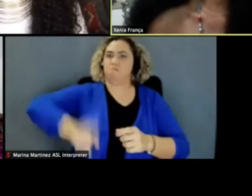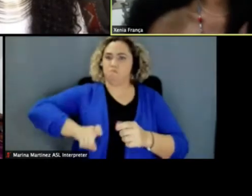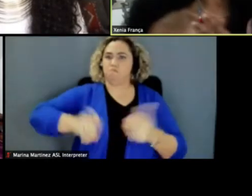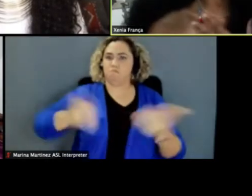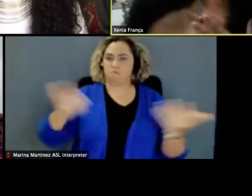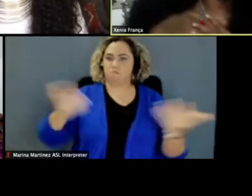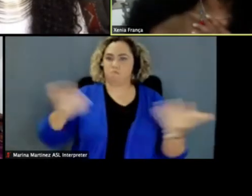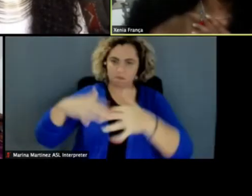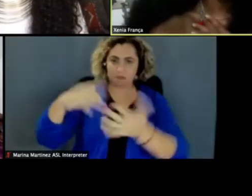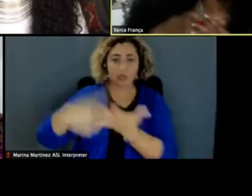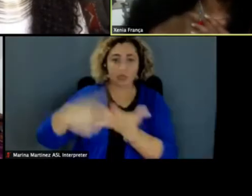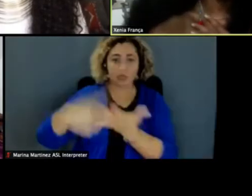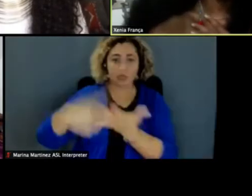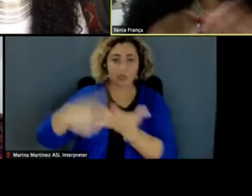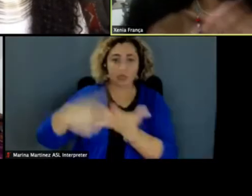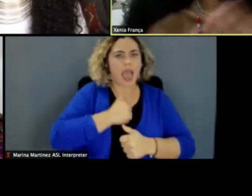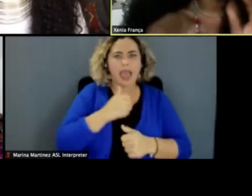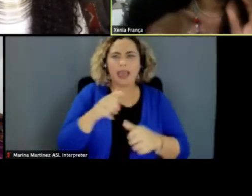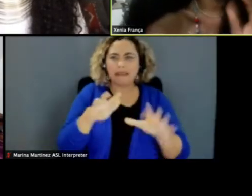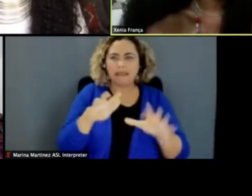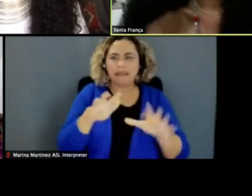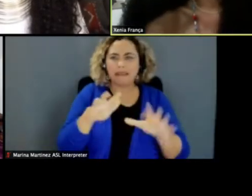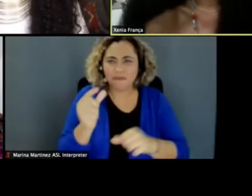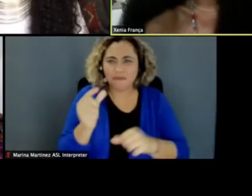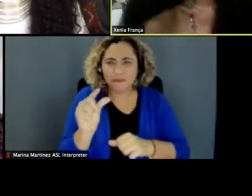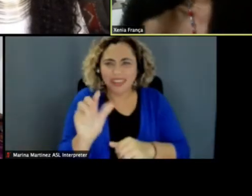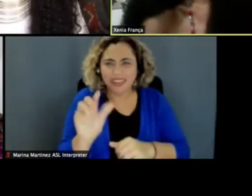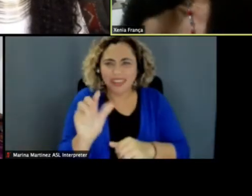Ai, desculpa, agora eu falei horrores, eu saí falando.